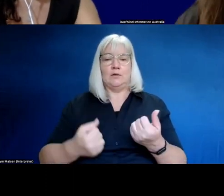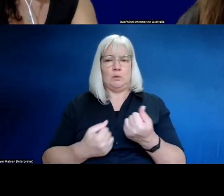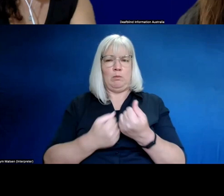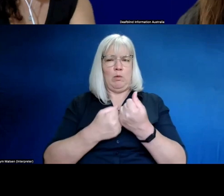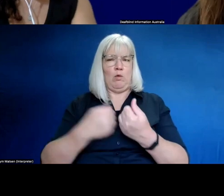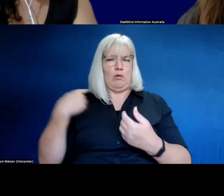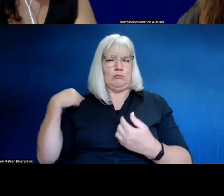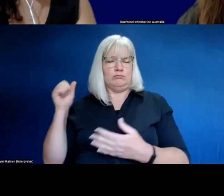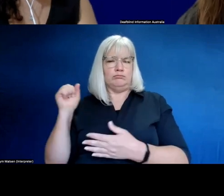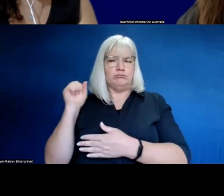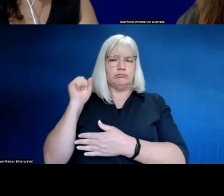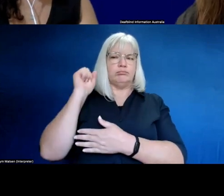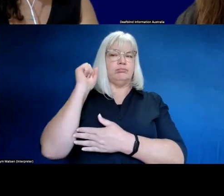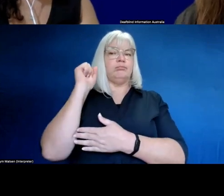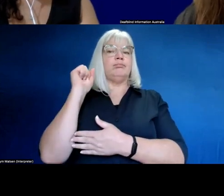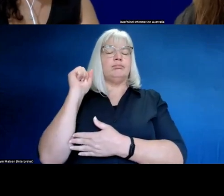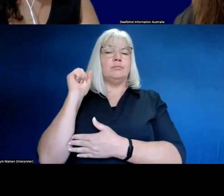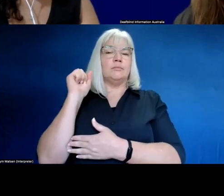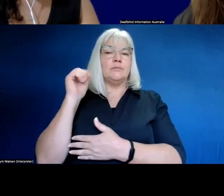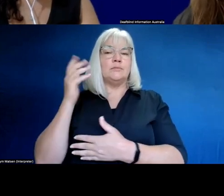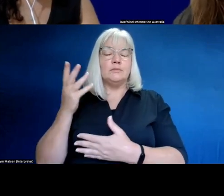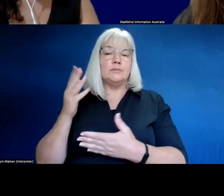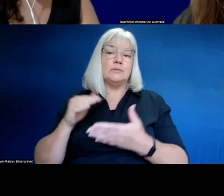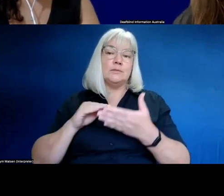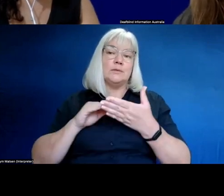which produce a great,